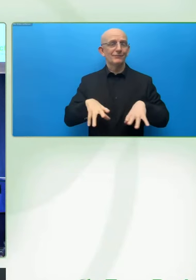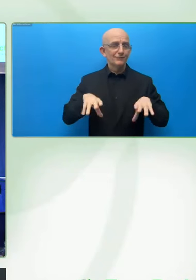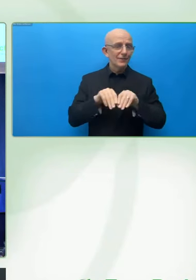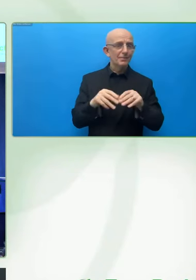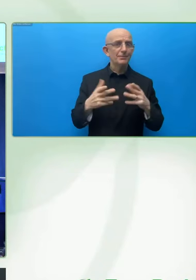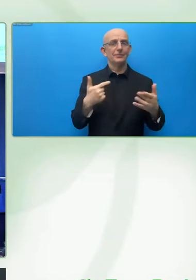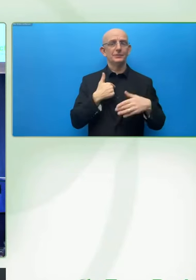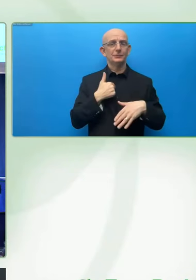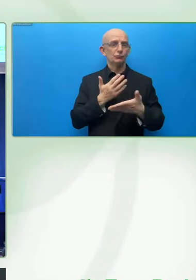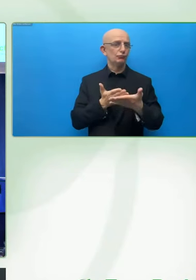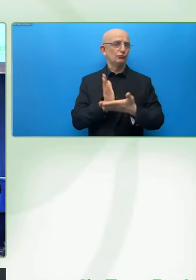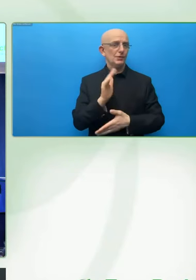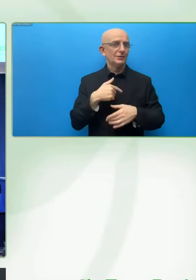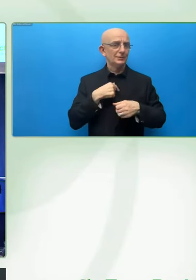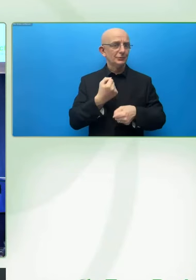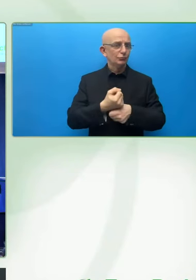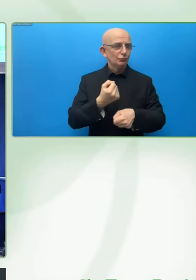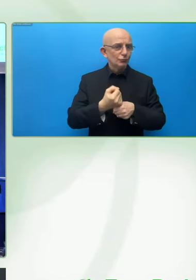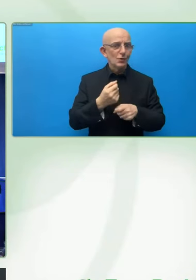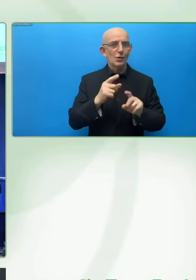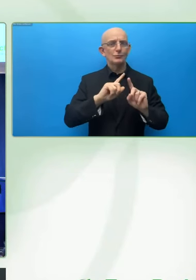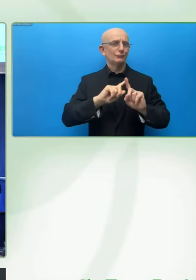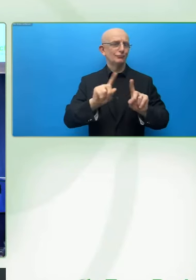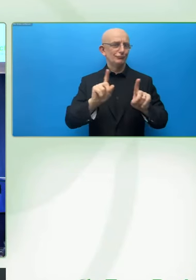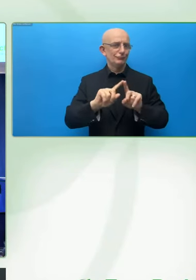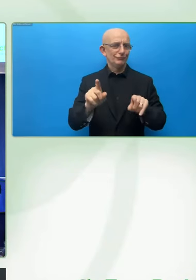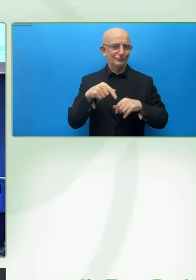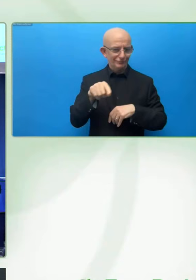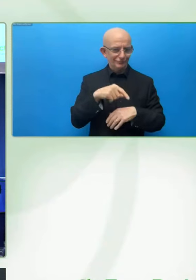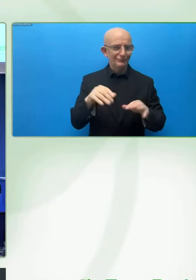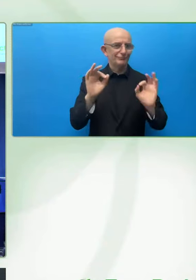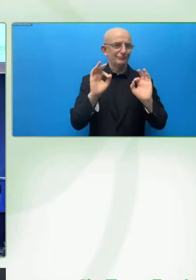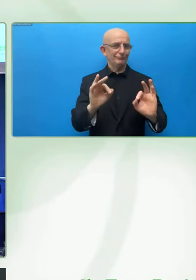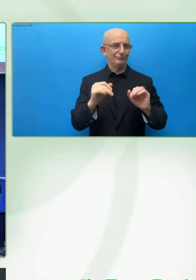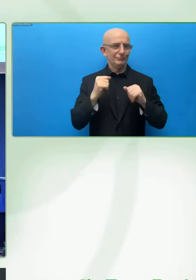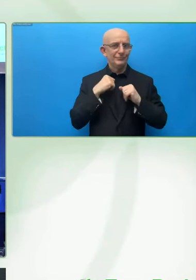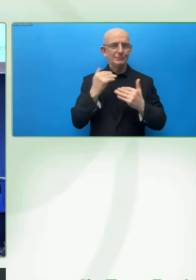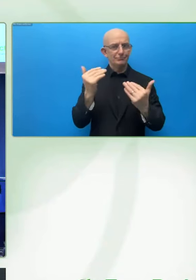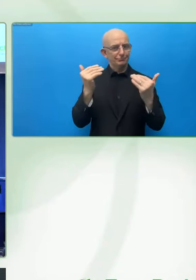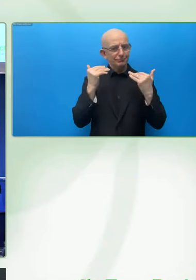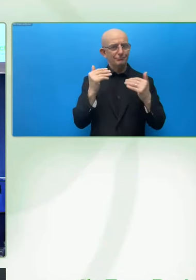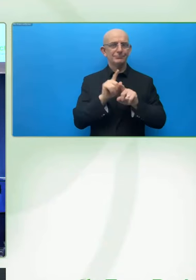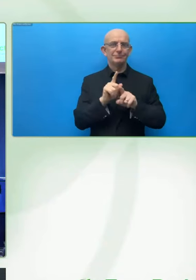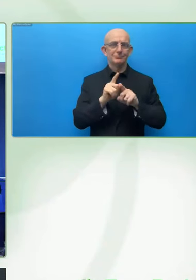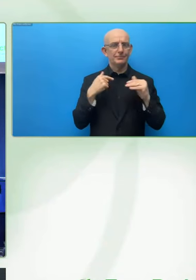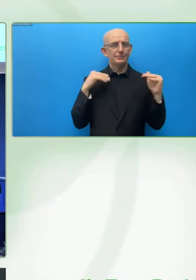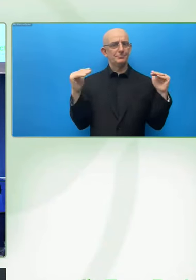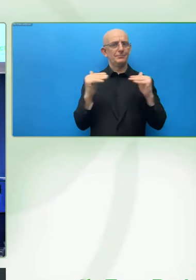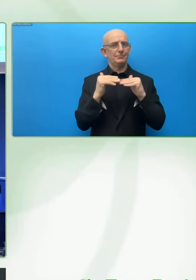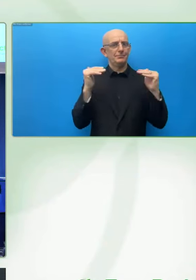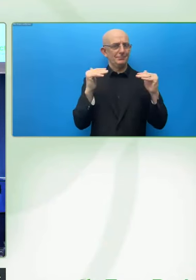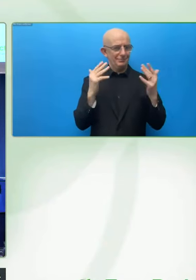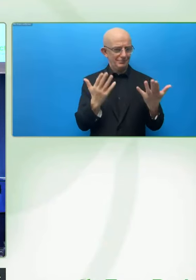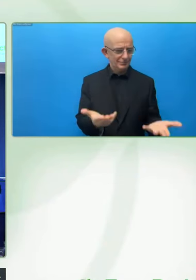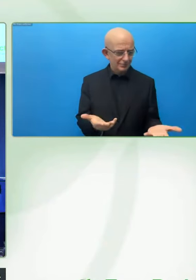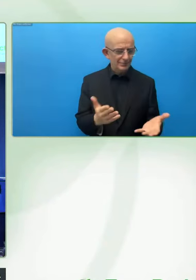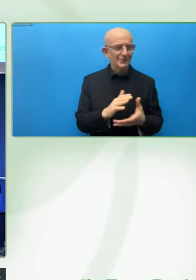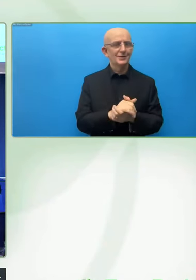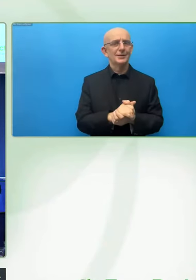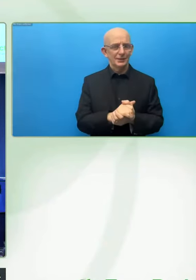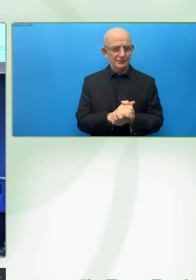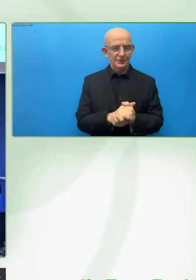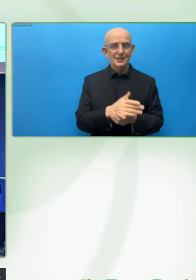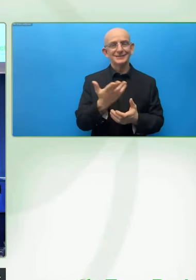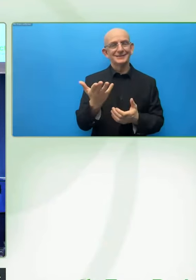European Disability Card will treat this access to employment and work